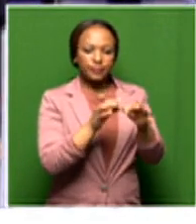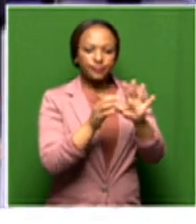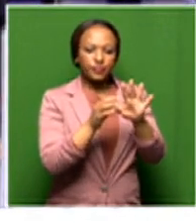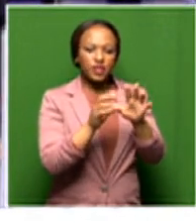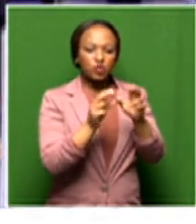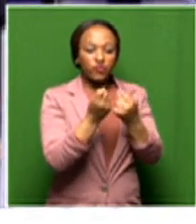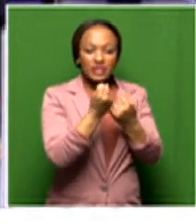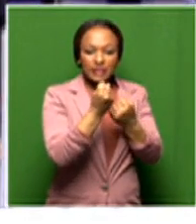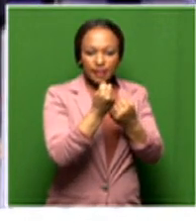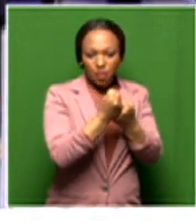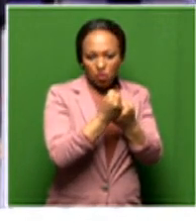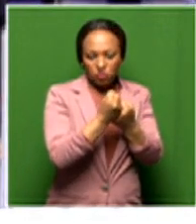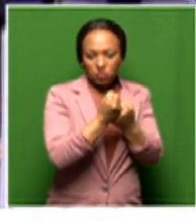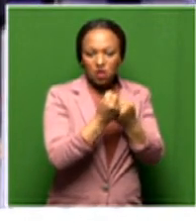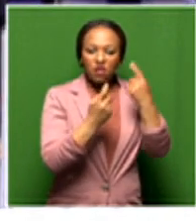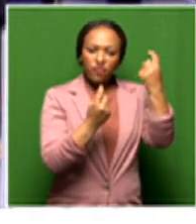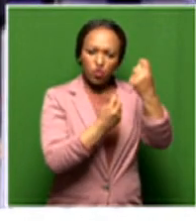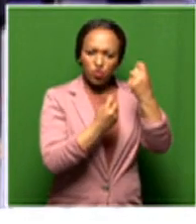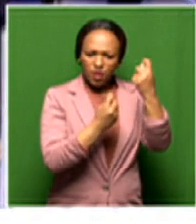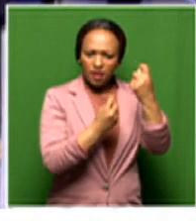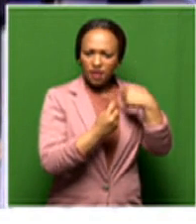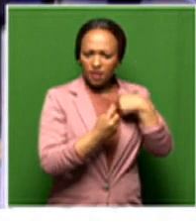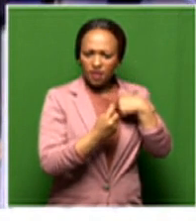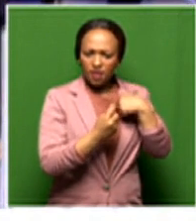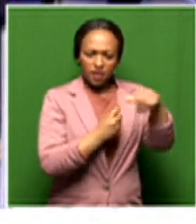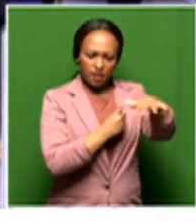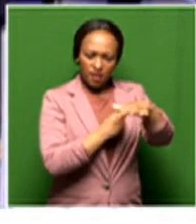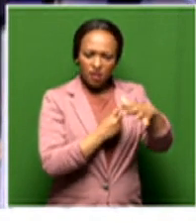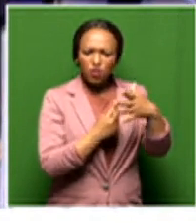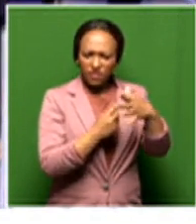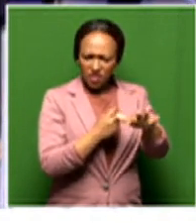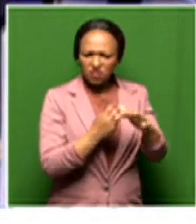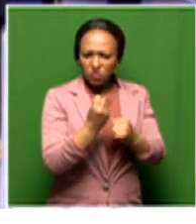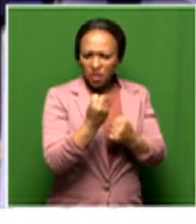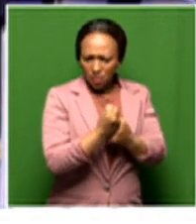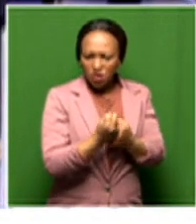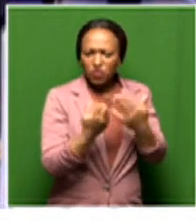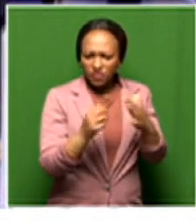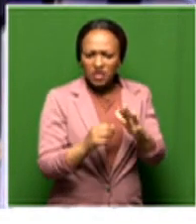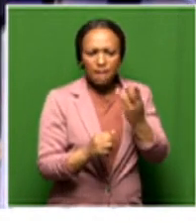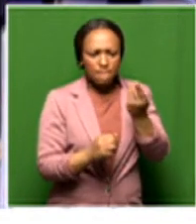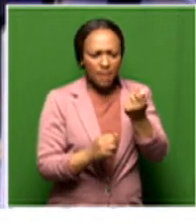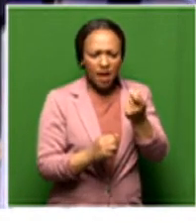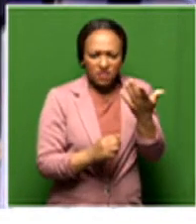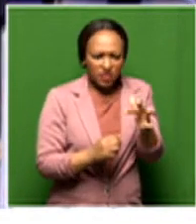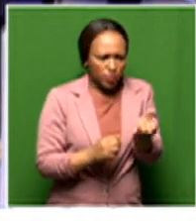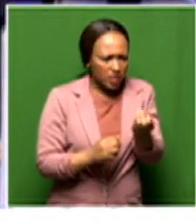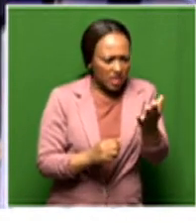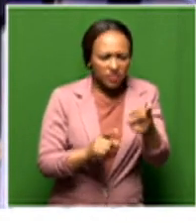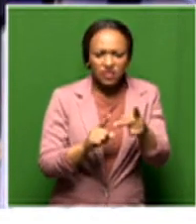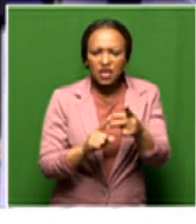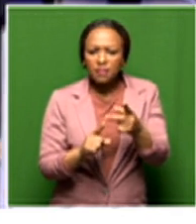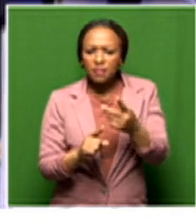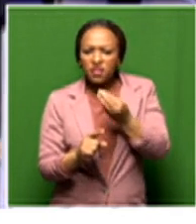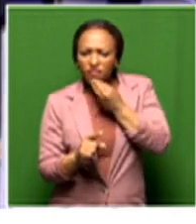rural areas. We actually have supported and put money and food on the table of South Africans